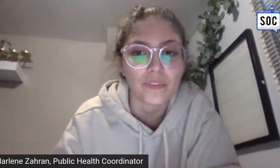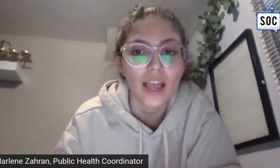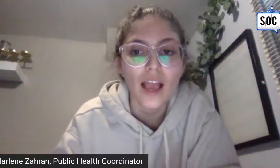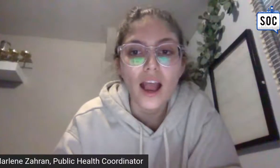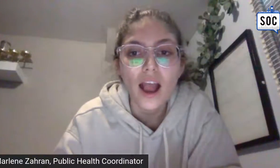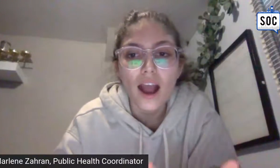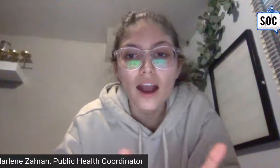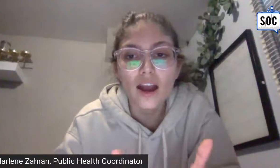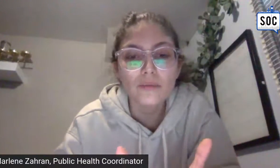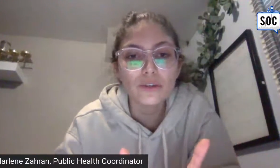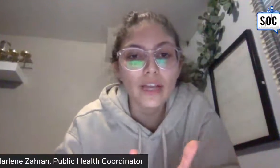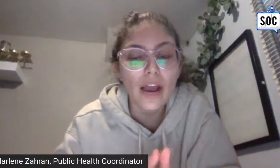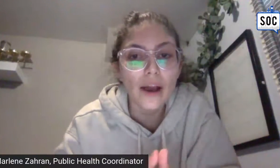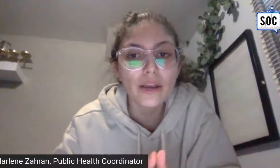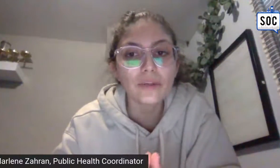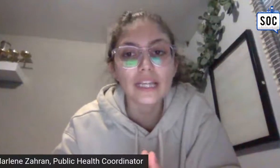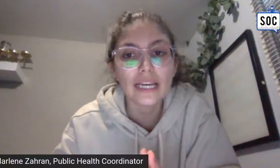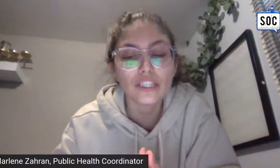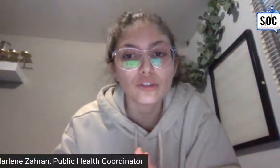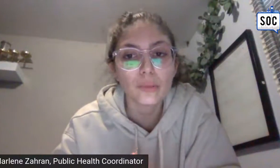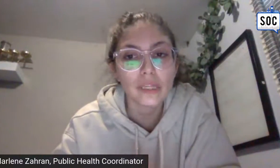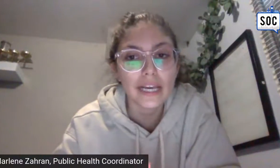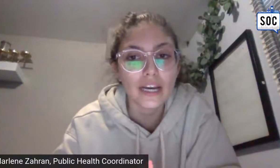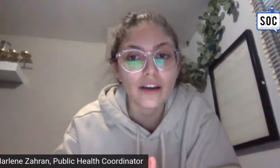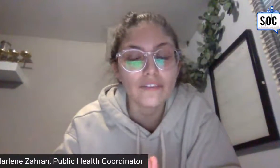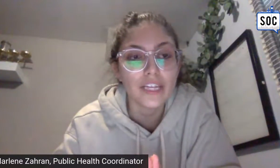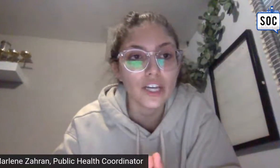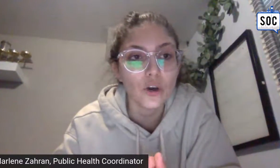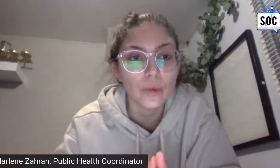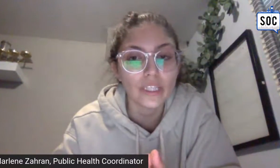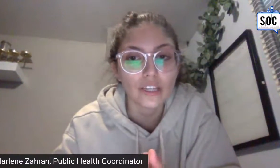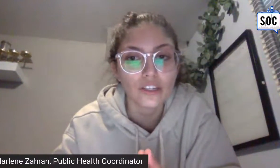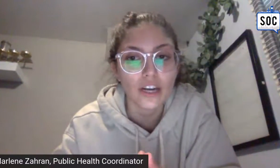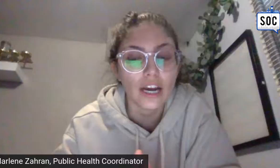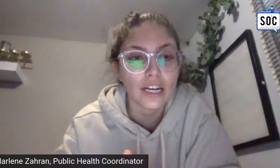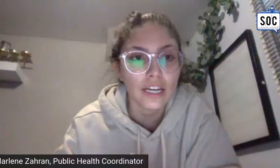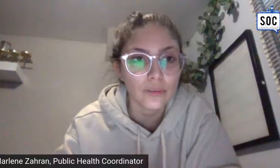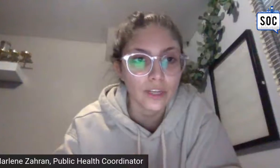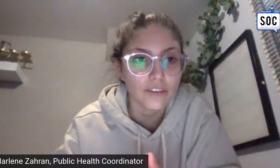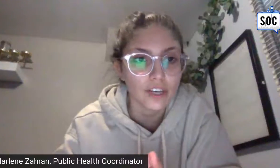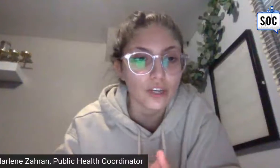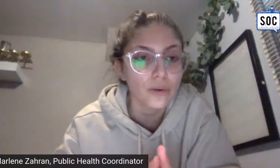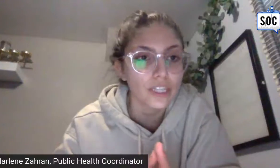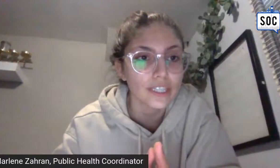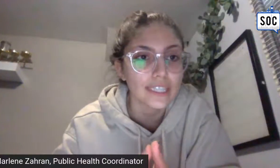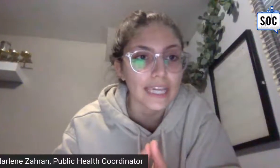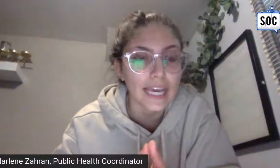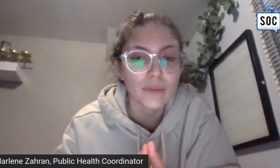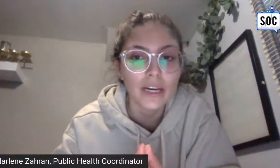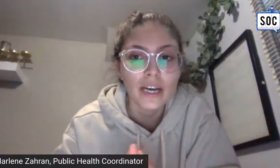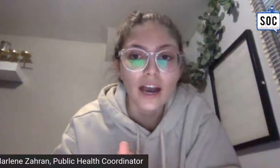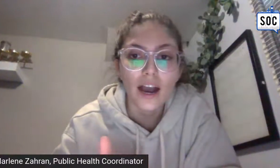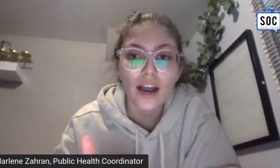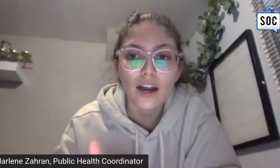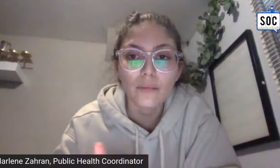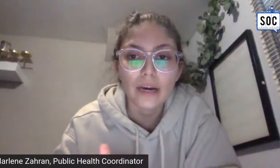now. So now I would like to play a video with Dr. Arana and one of our coworkers,